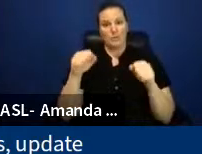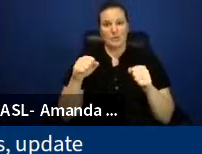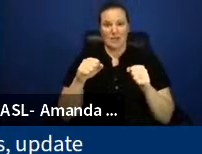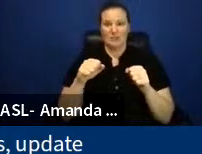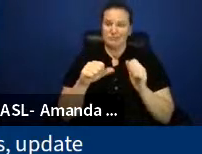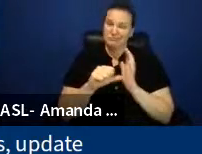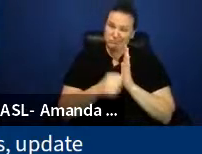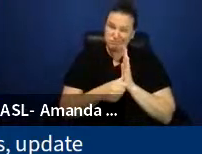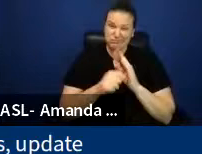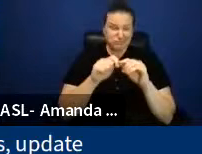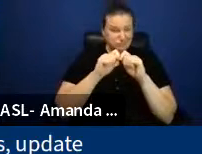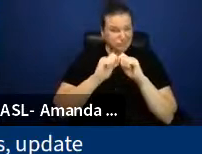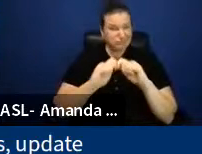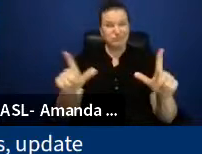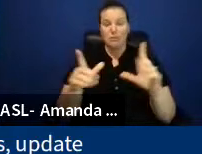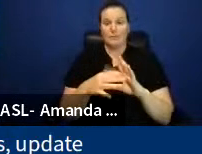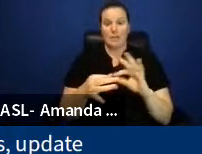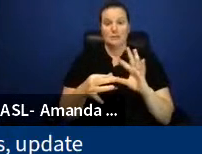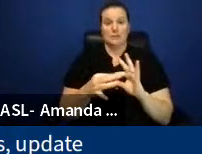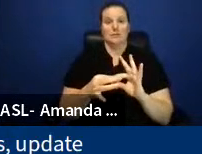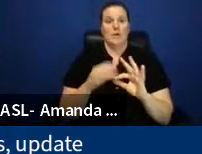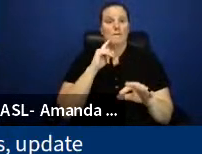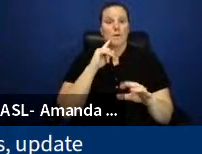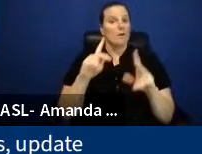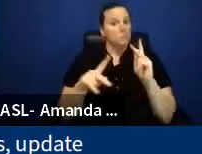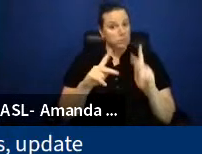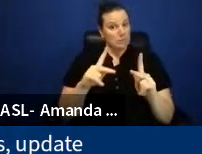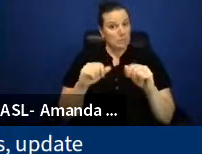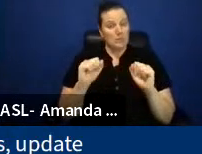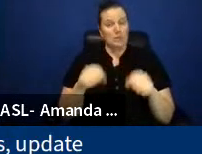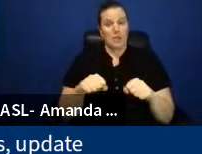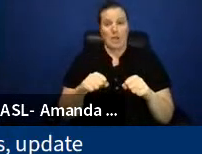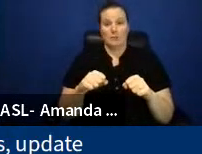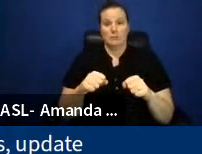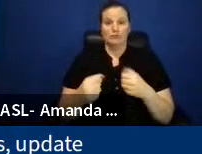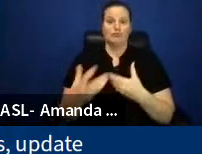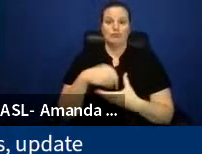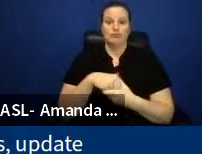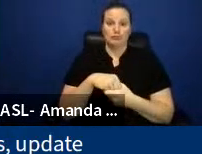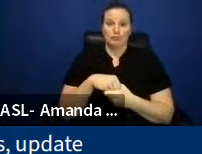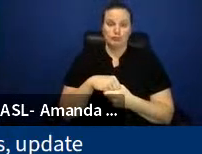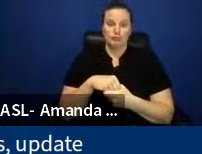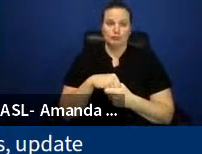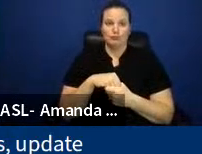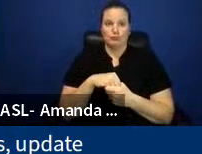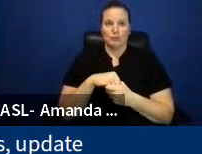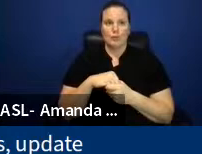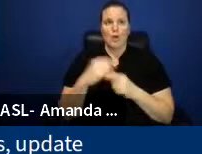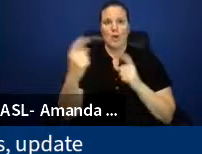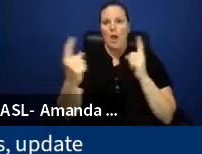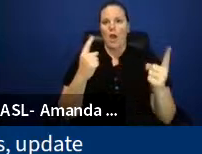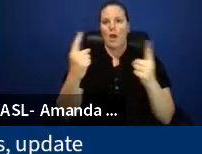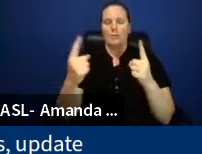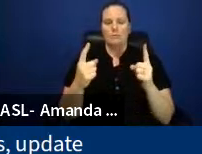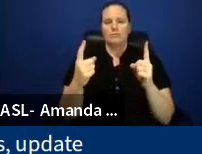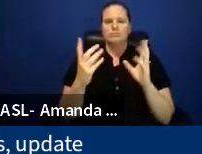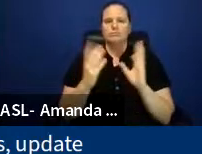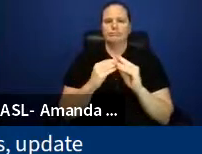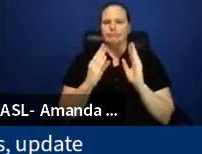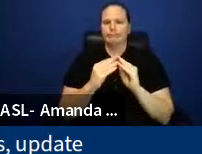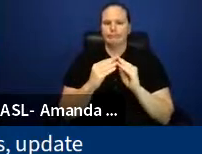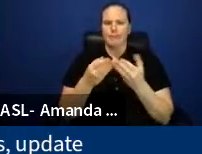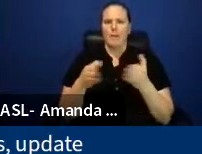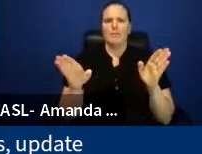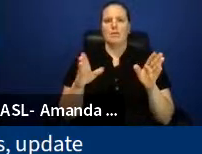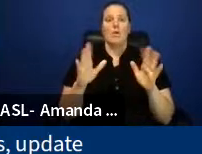amplify this message to get people to get on or to come to our public hearings or to get on